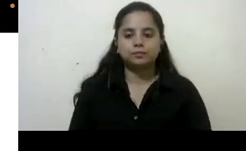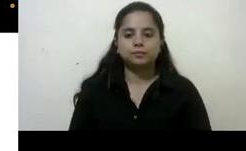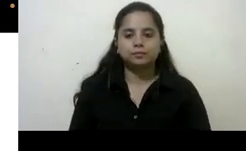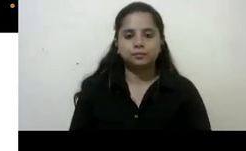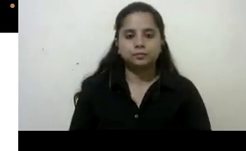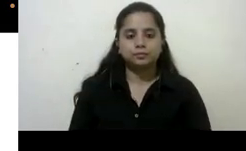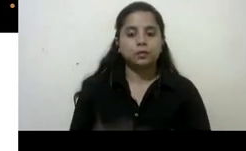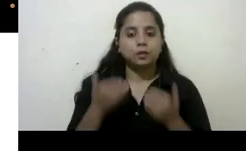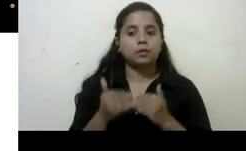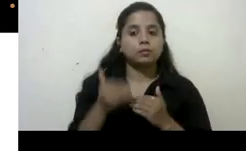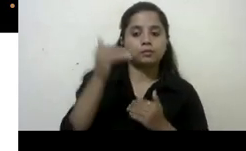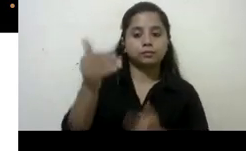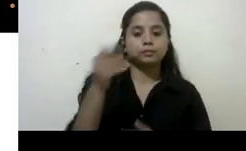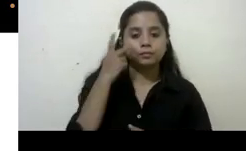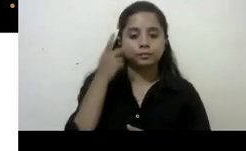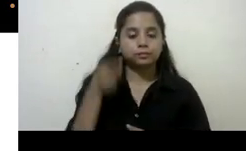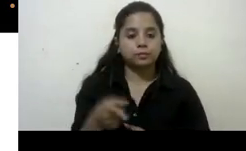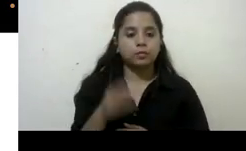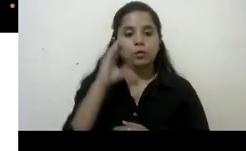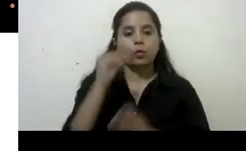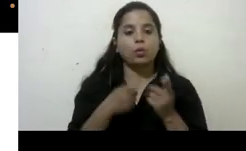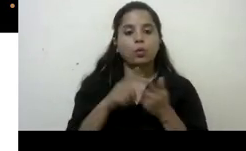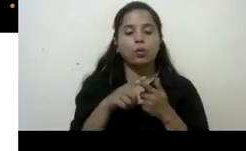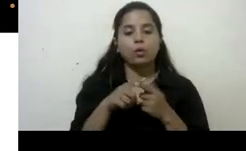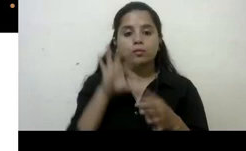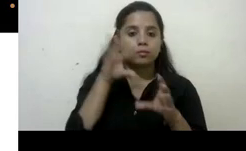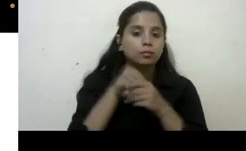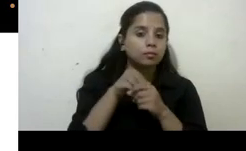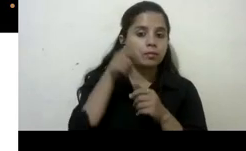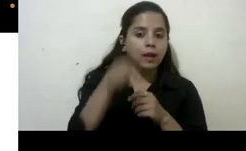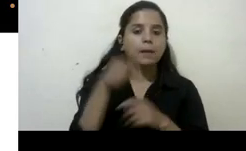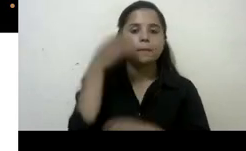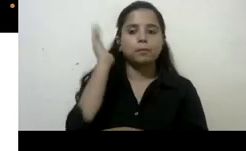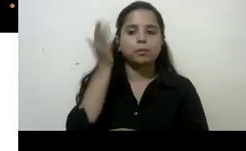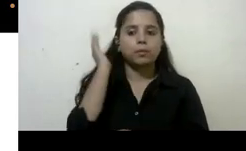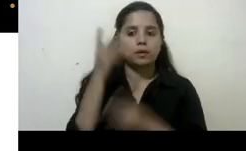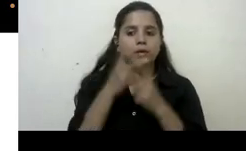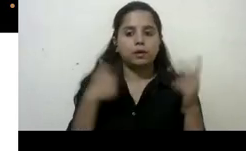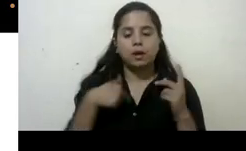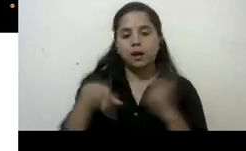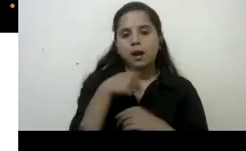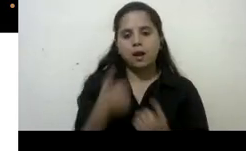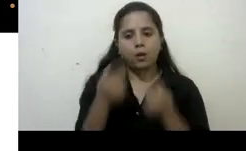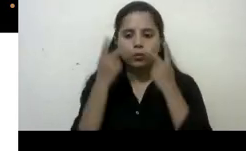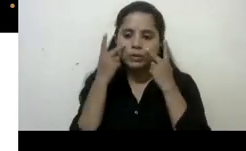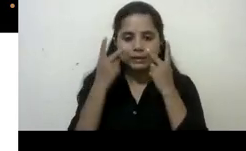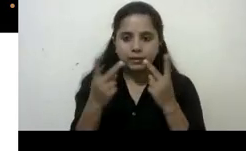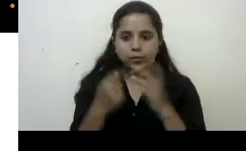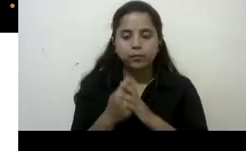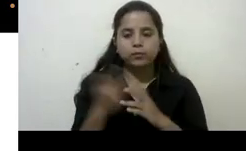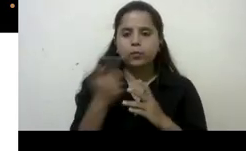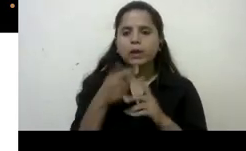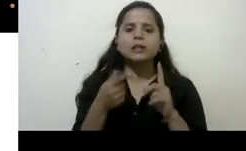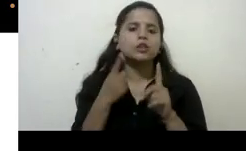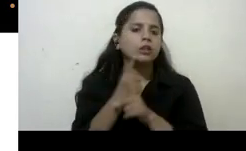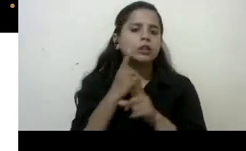Now moving on to the core part of this presentation, that is, we have came to know about what are teacher